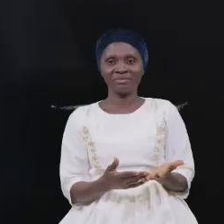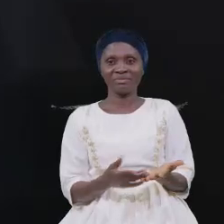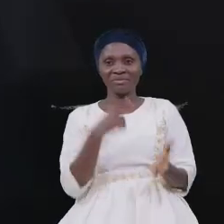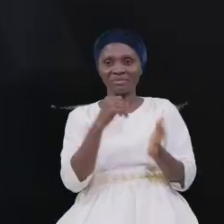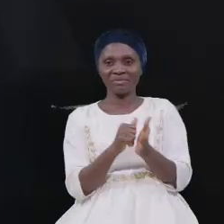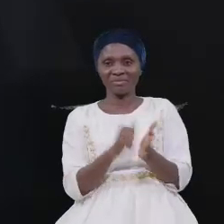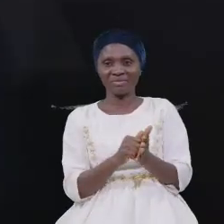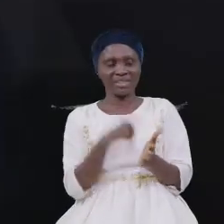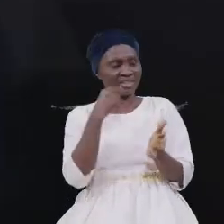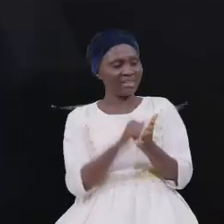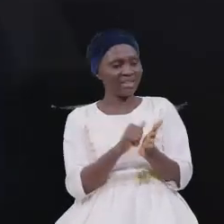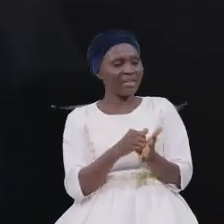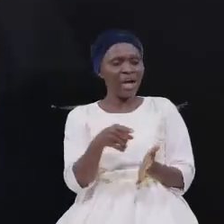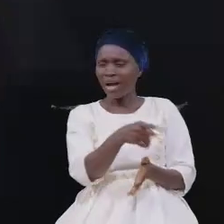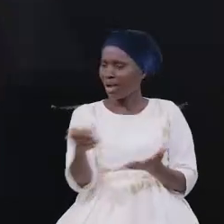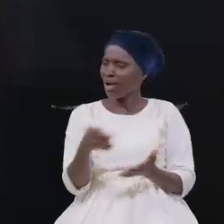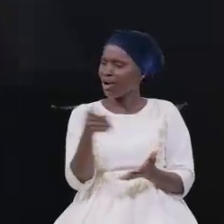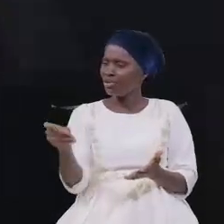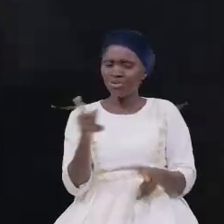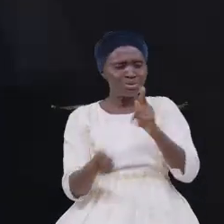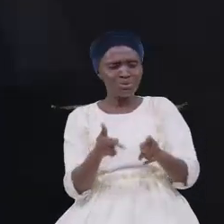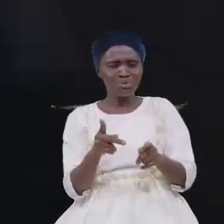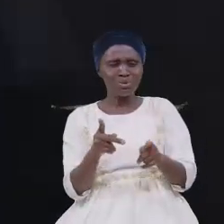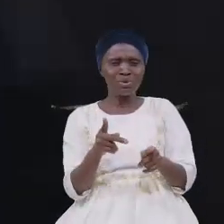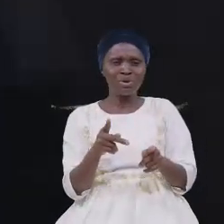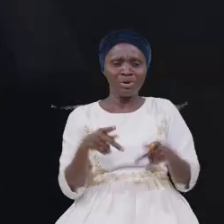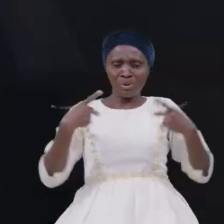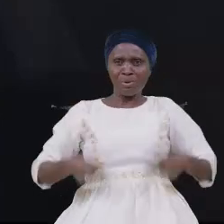You did not even come." Okay, I come to you.